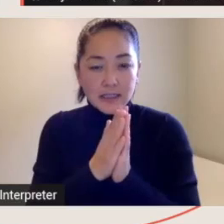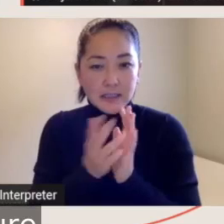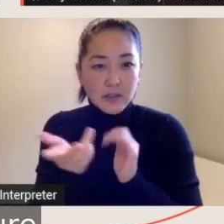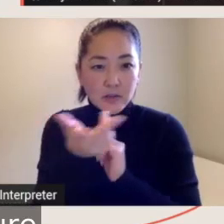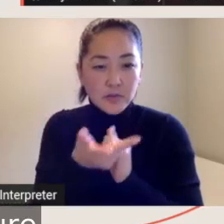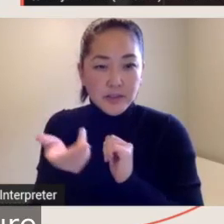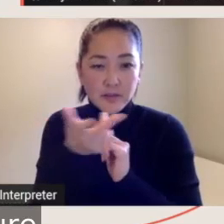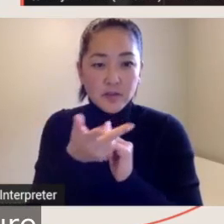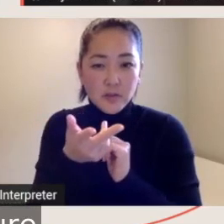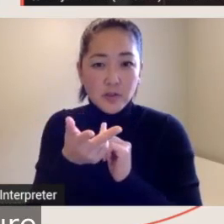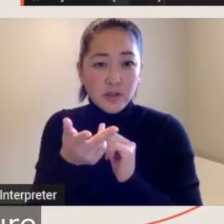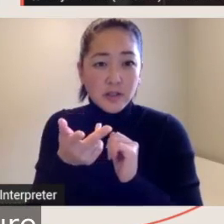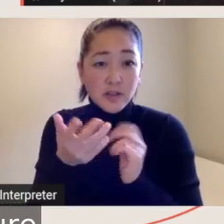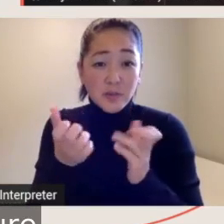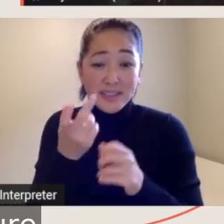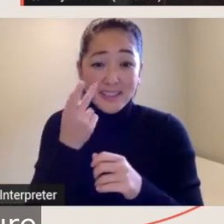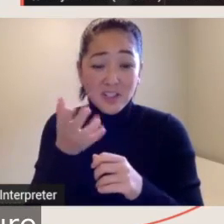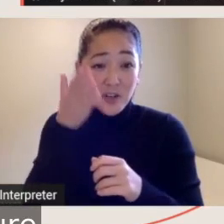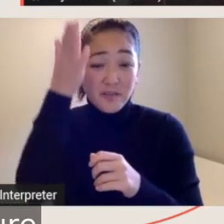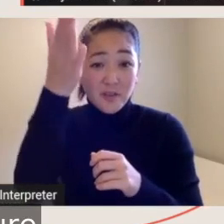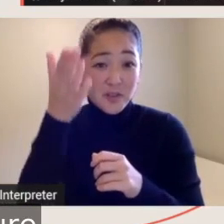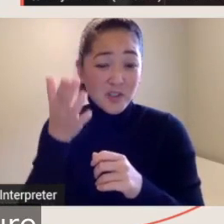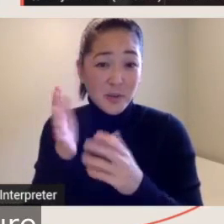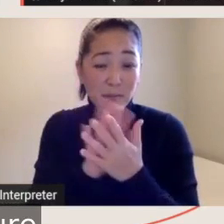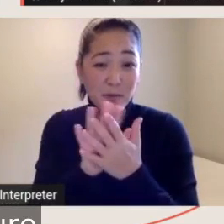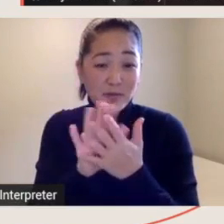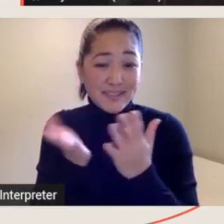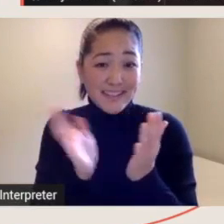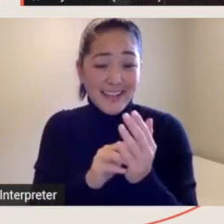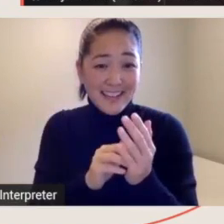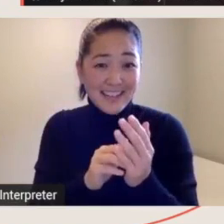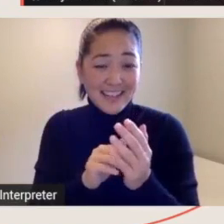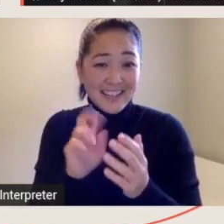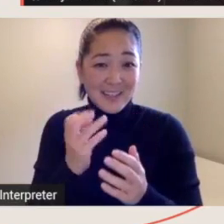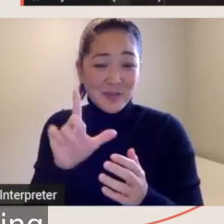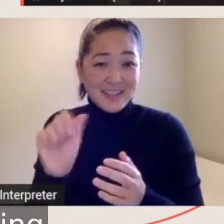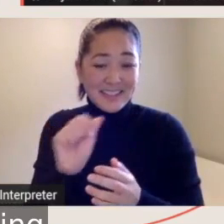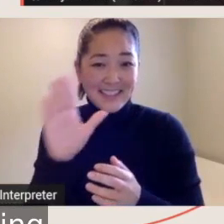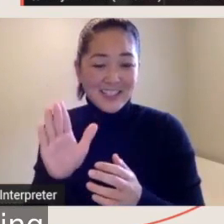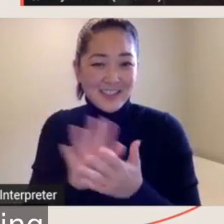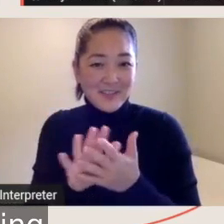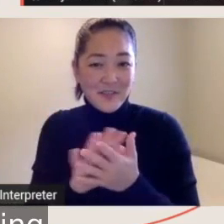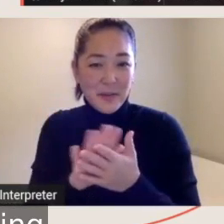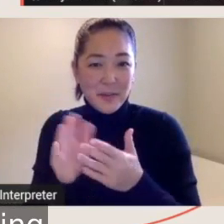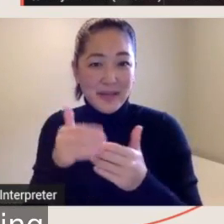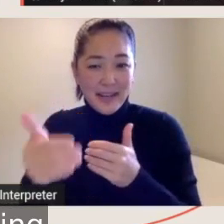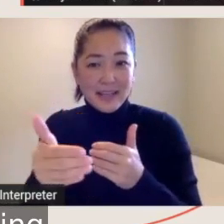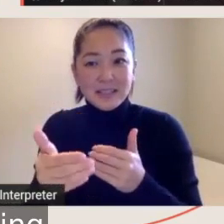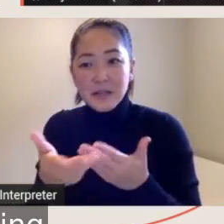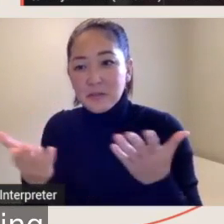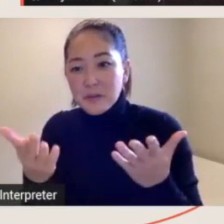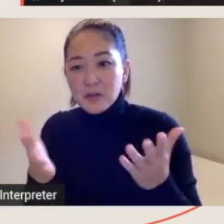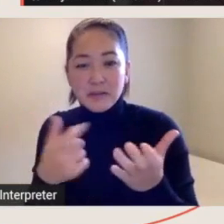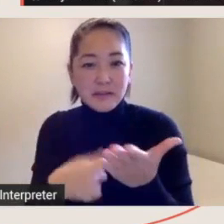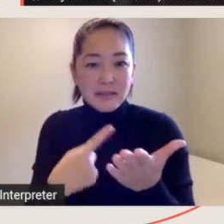mean, we'd love to see your future films at the festival. So maybe talk to us a little bit about what you have coming up, what you're working